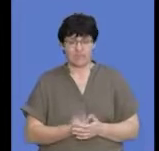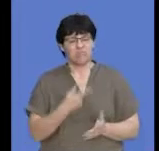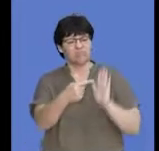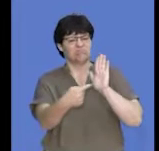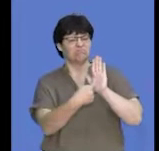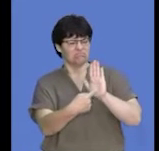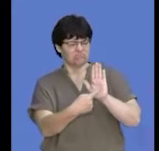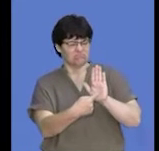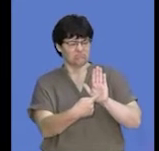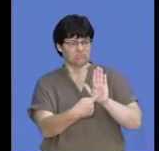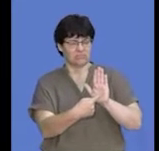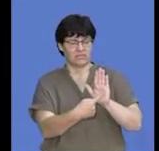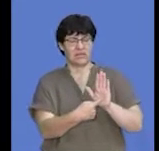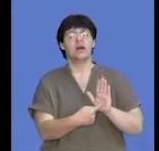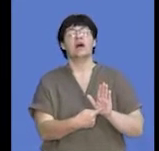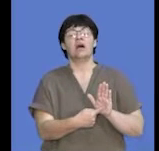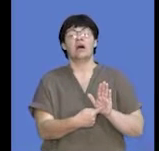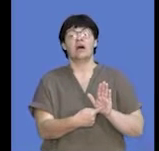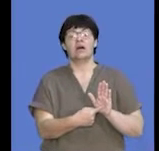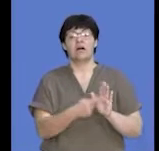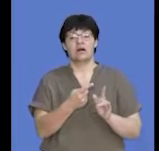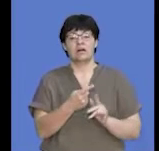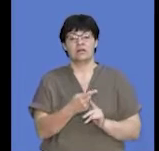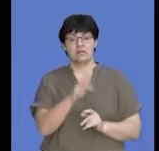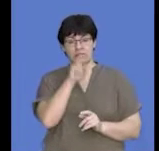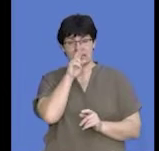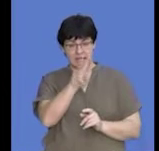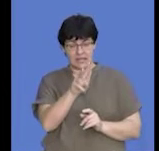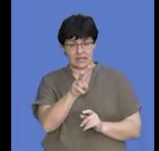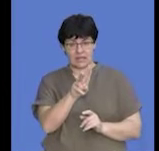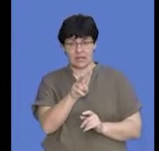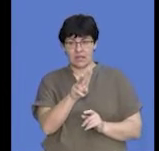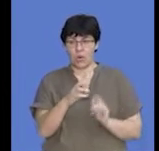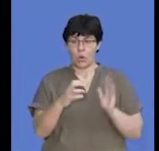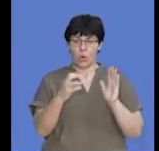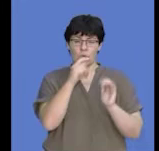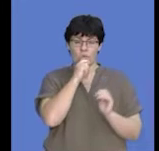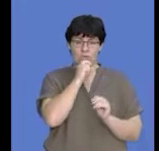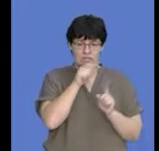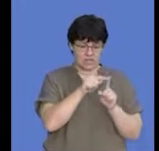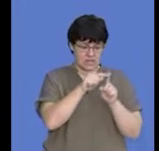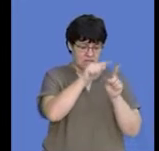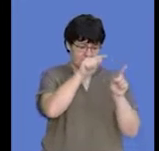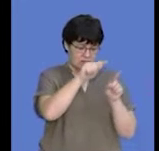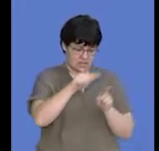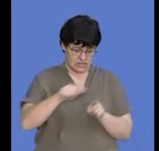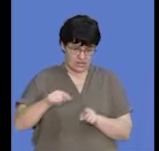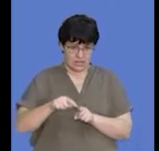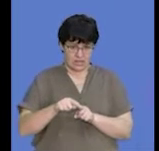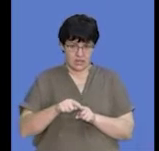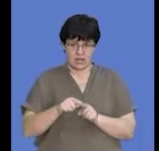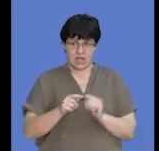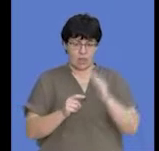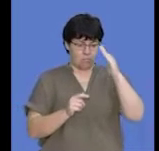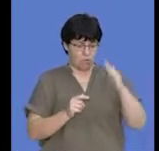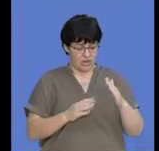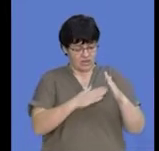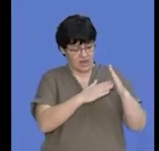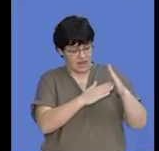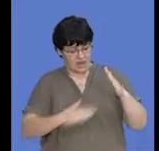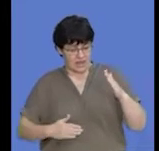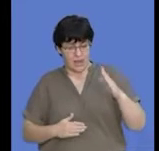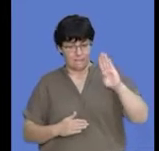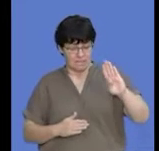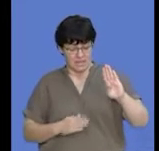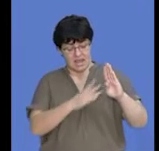example, note that in terms of the feature that we are using, you have a breadth and you have a